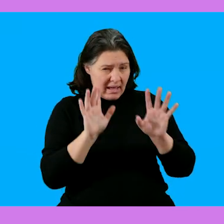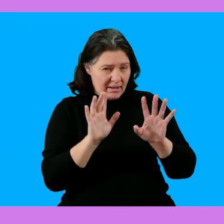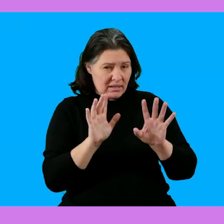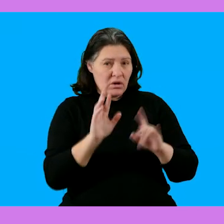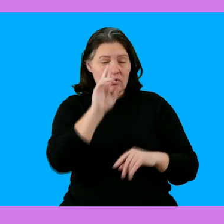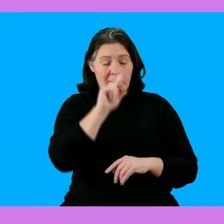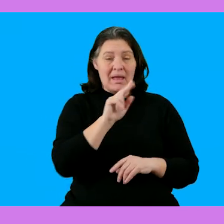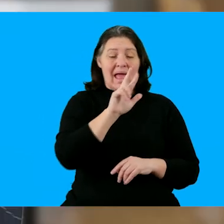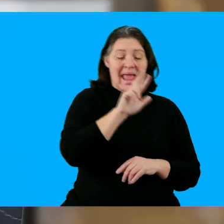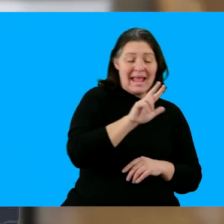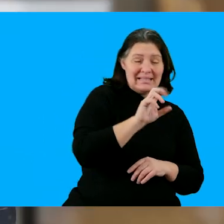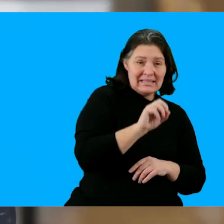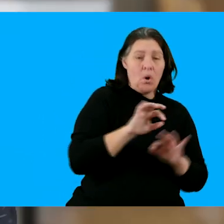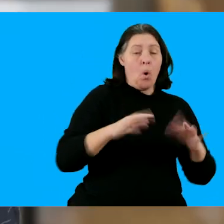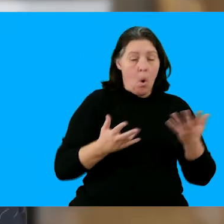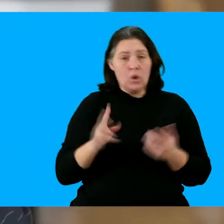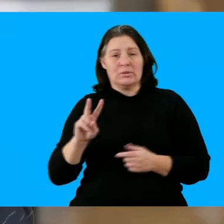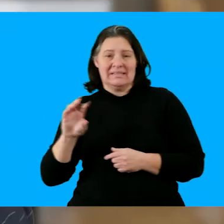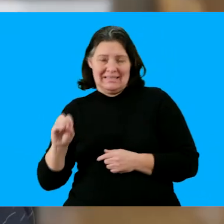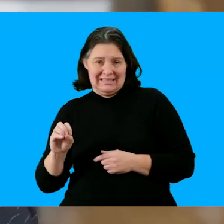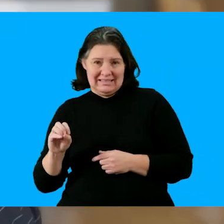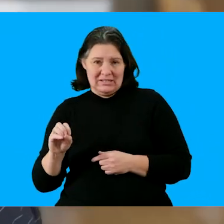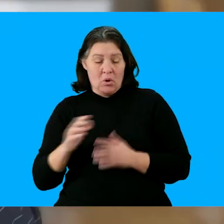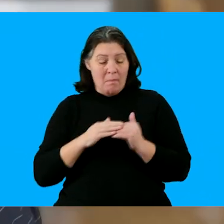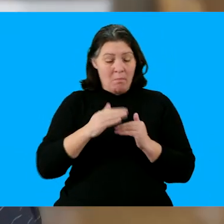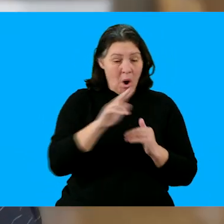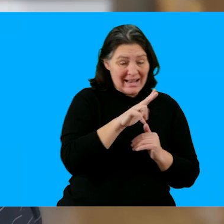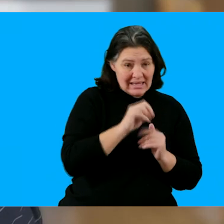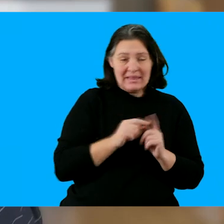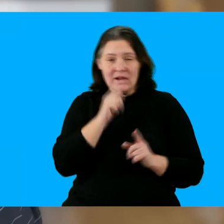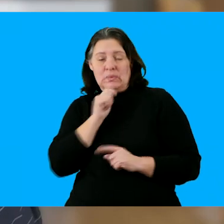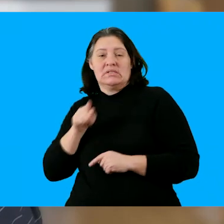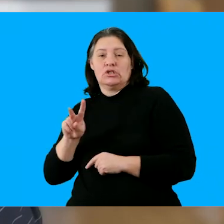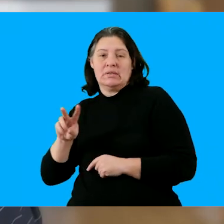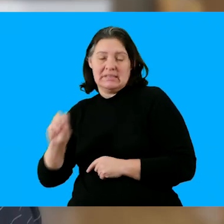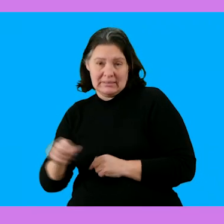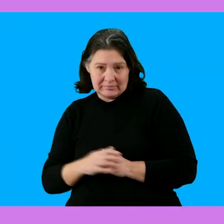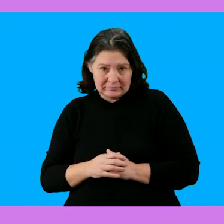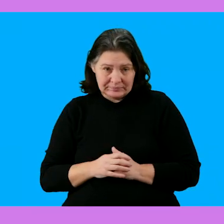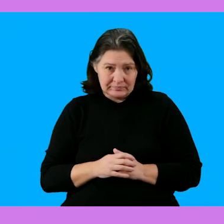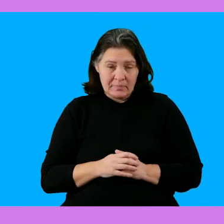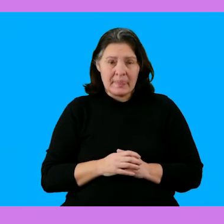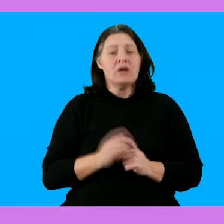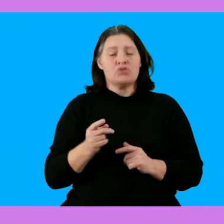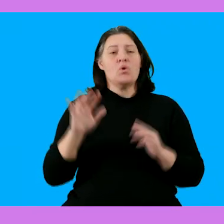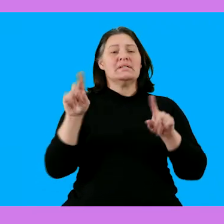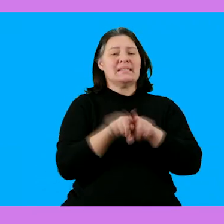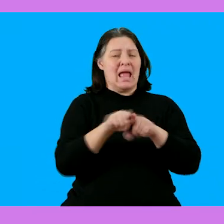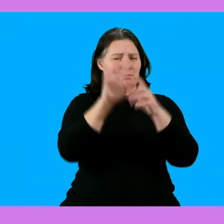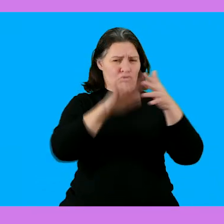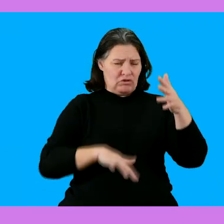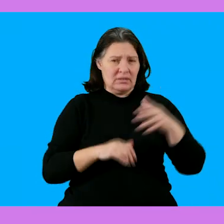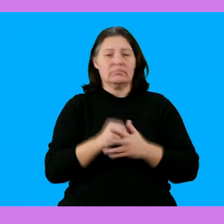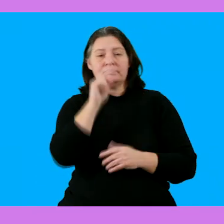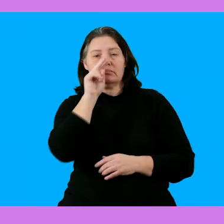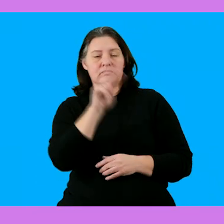we are clear. Remember, 80% versus 20%. Okay, let us look at our next question. Remember, it's still the same